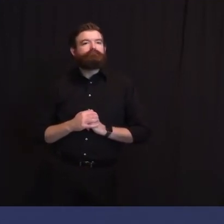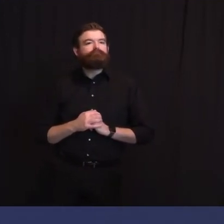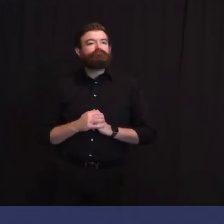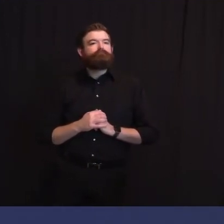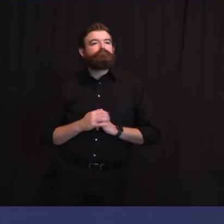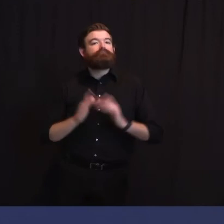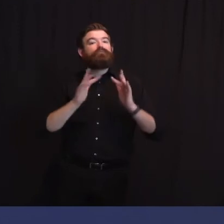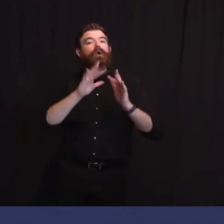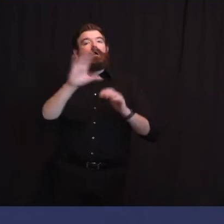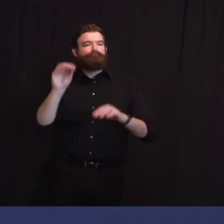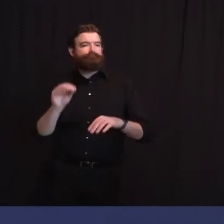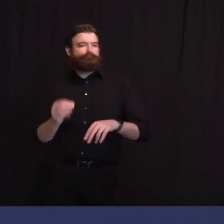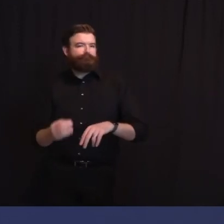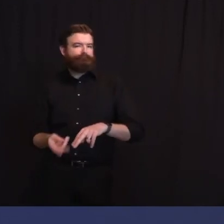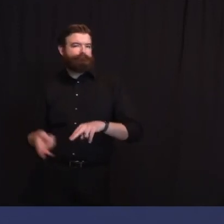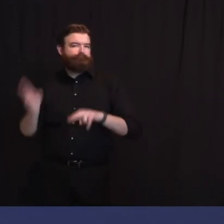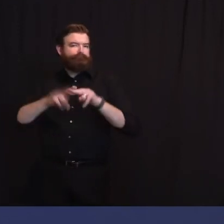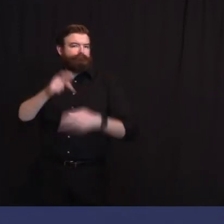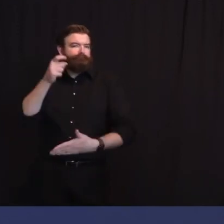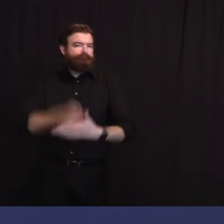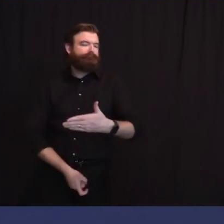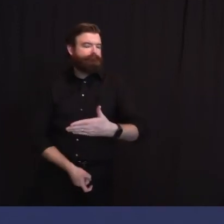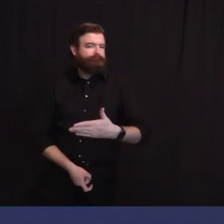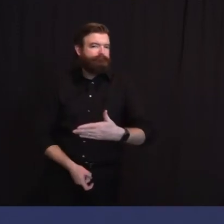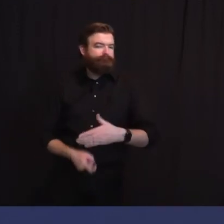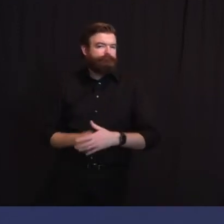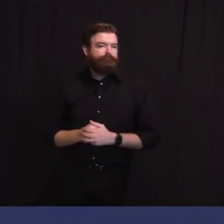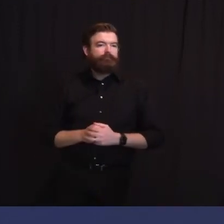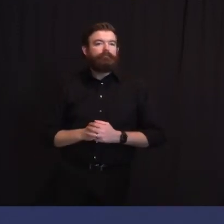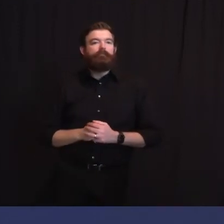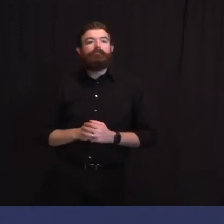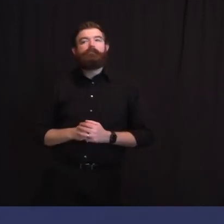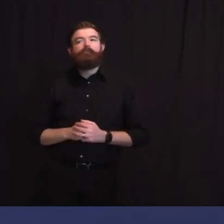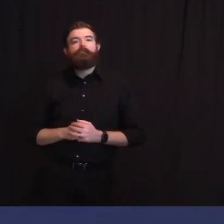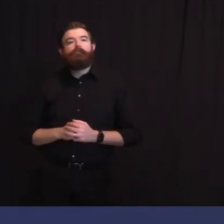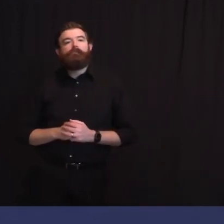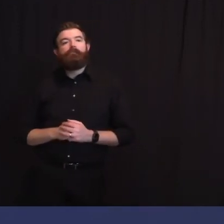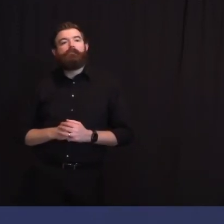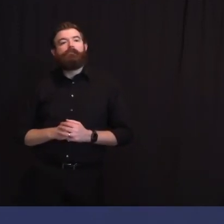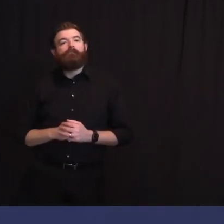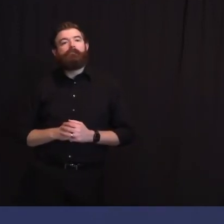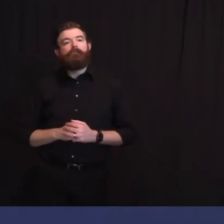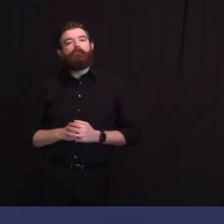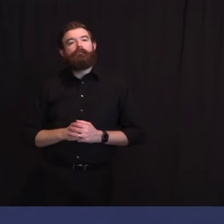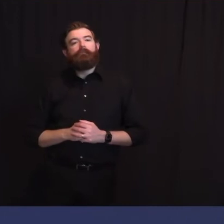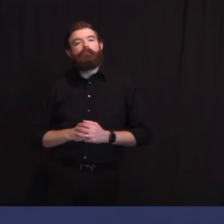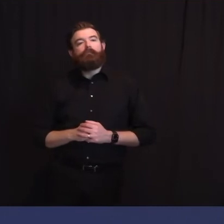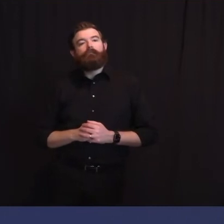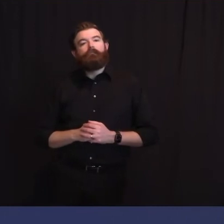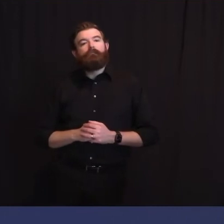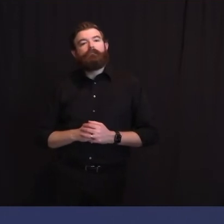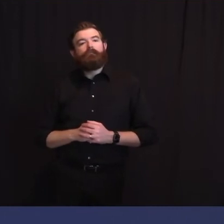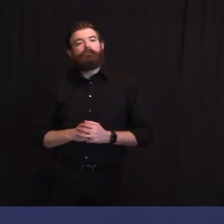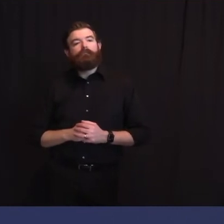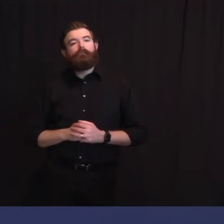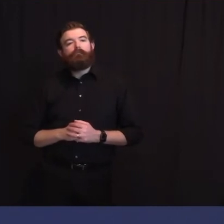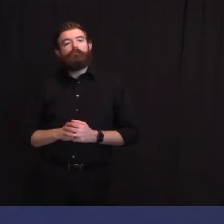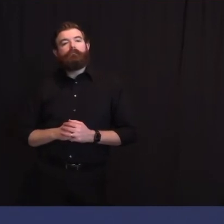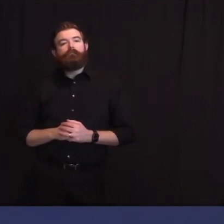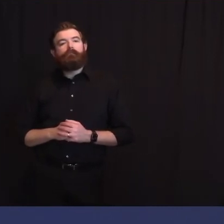We have no plans to pay people to incent them to take the vaccine, and particularly when you've got 2 million people signed up to